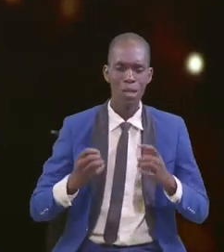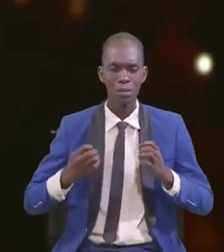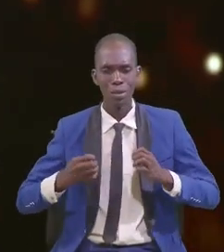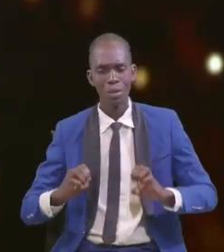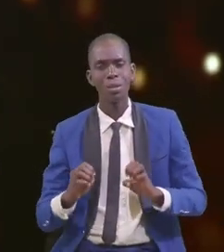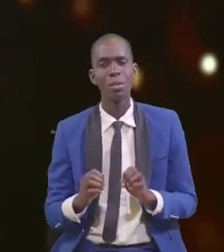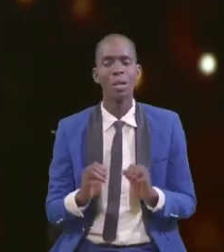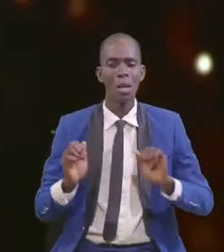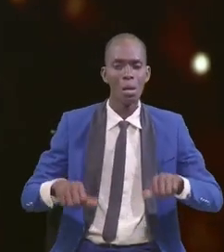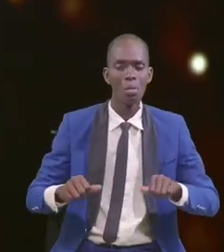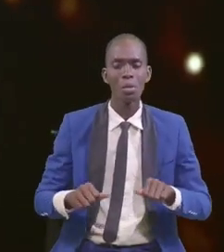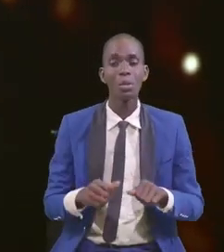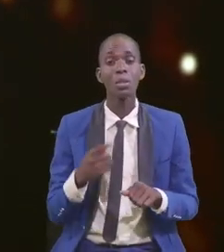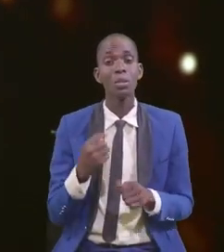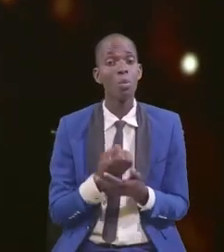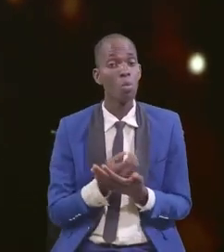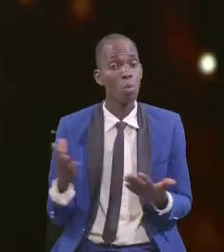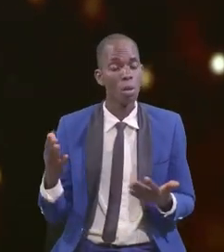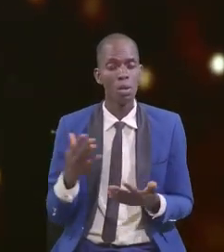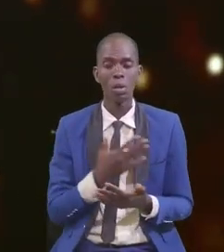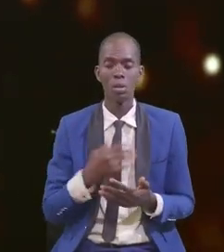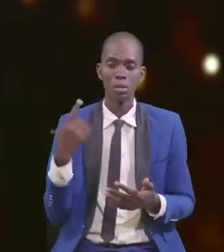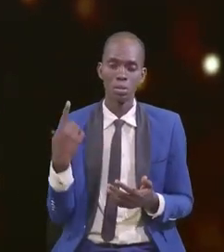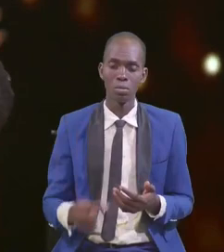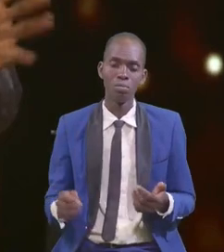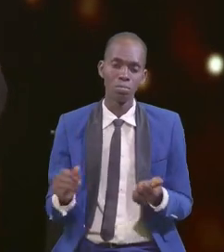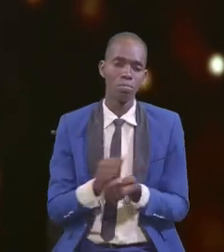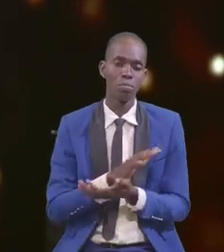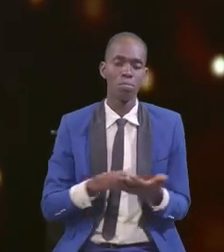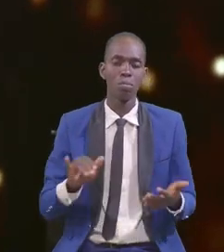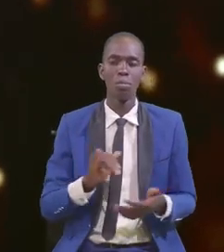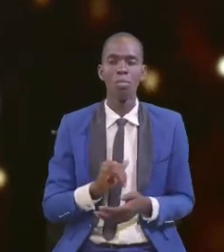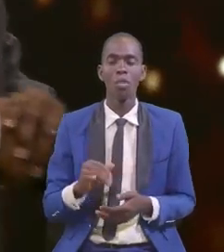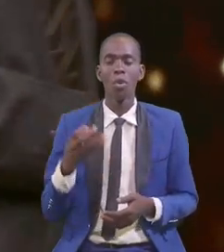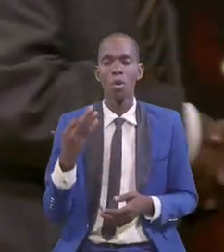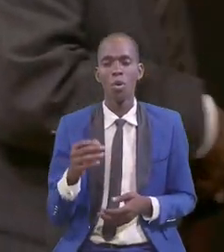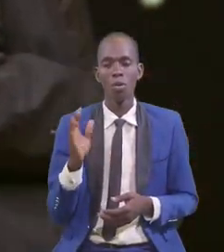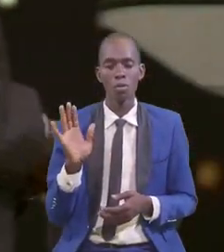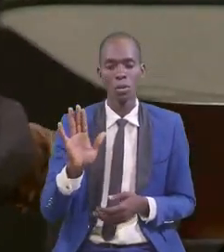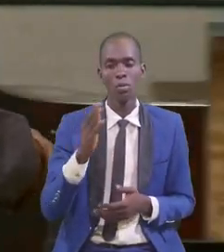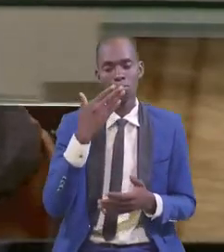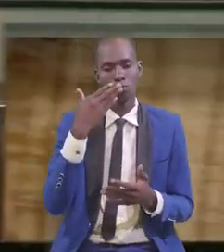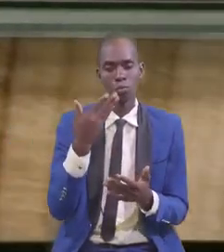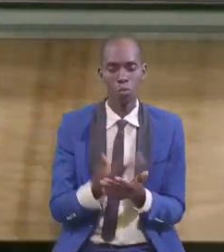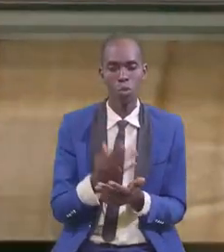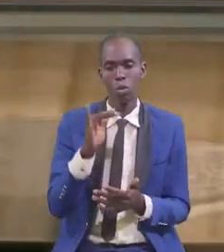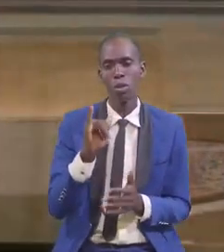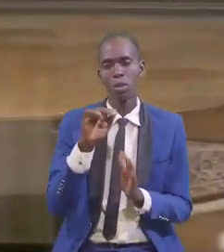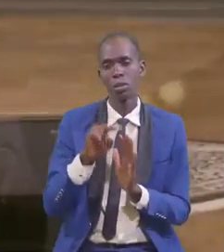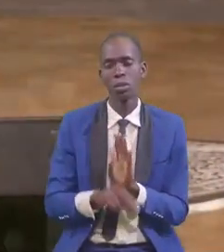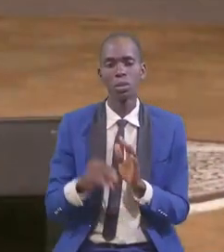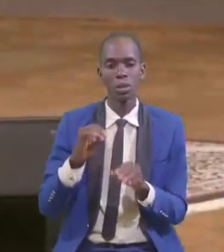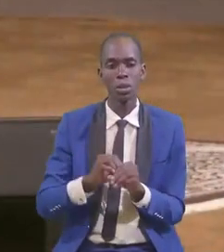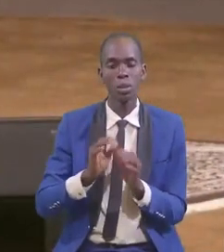The wastage and the passing away of their goodliness. That's why it says in James chapter